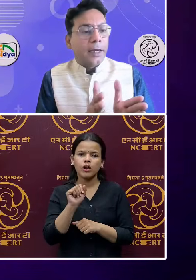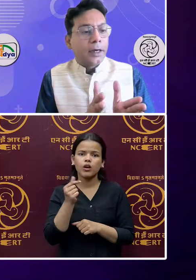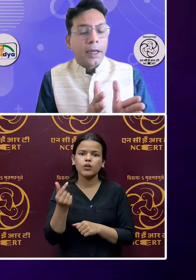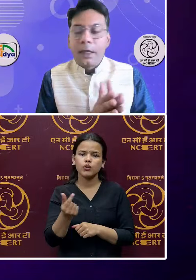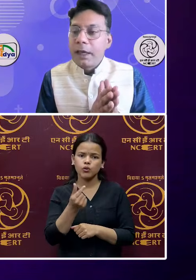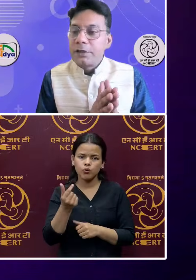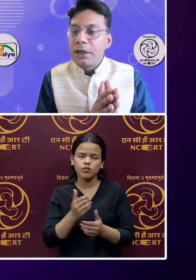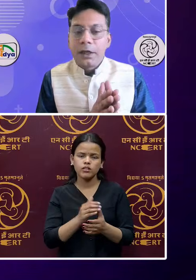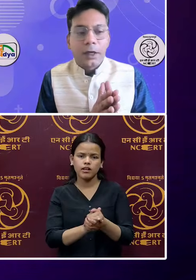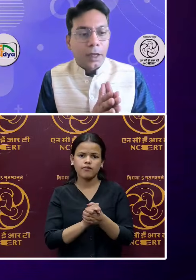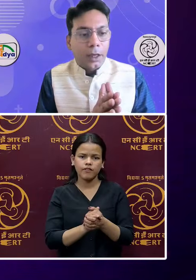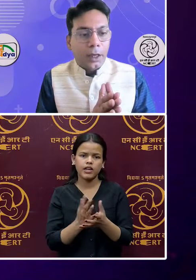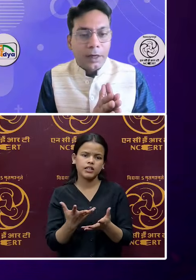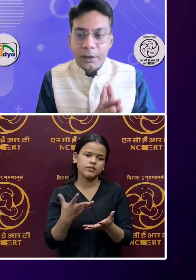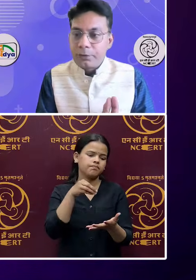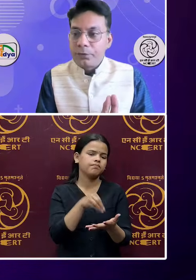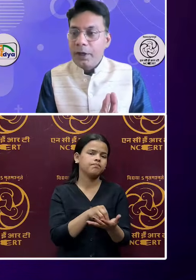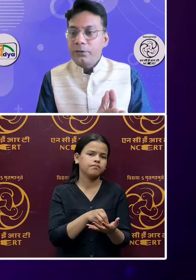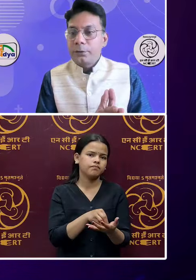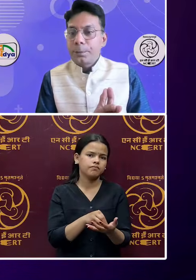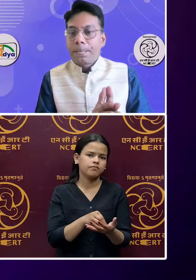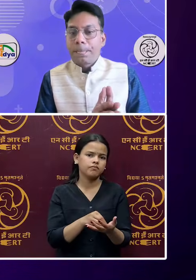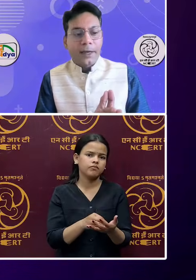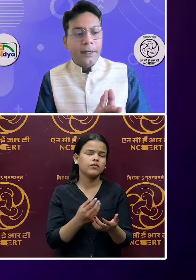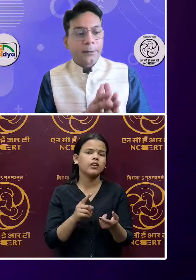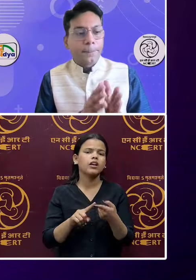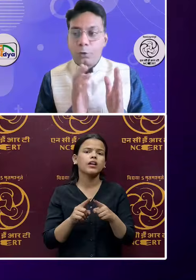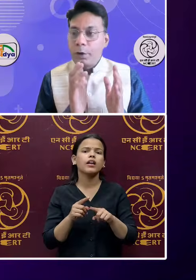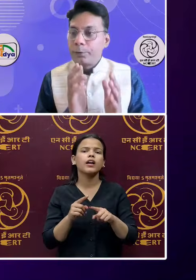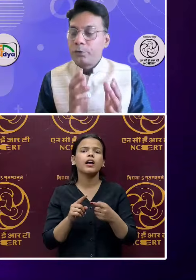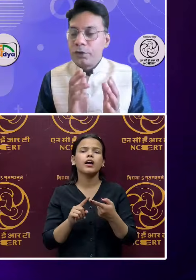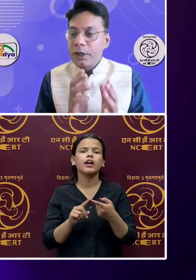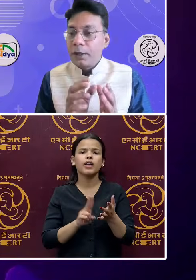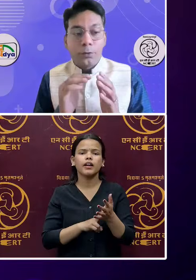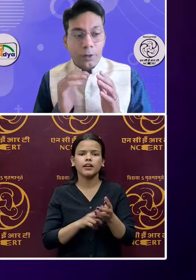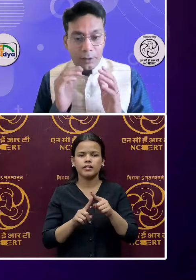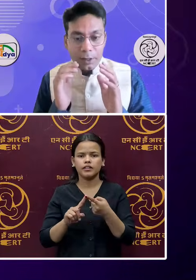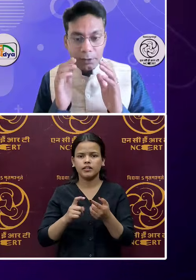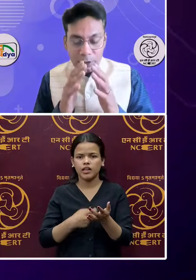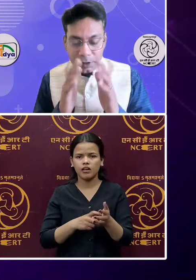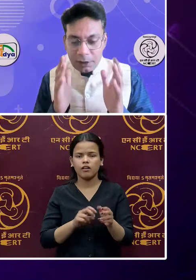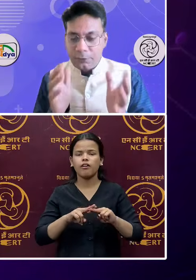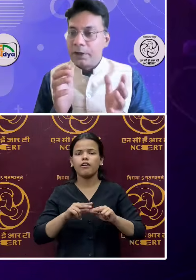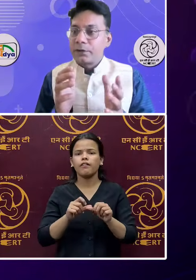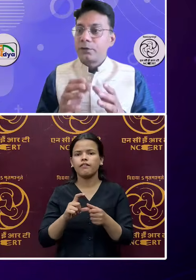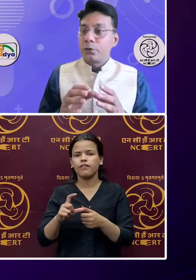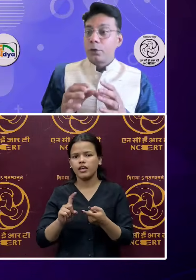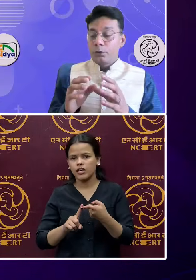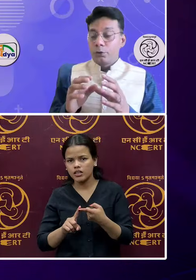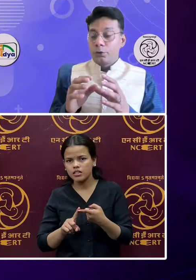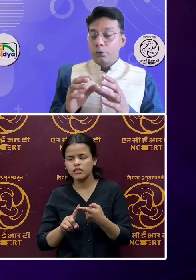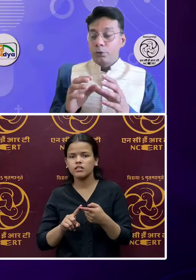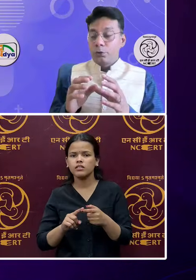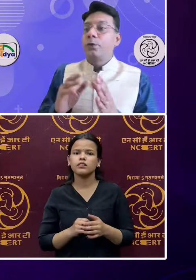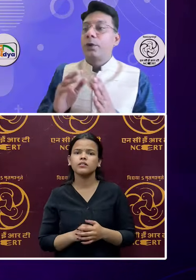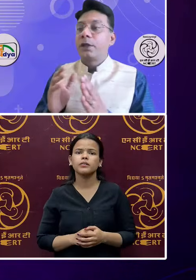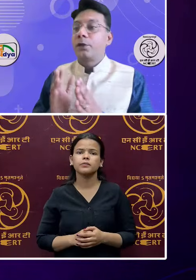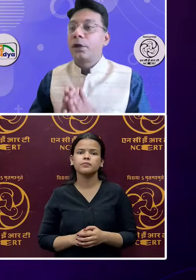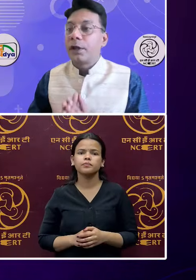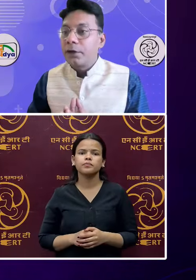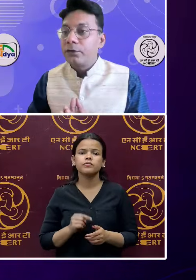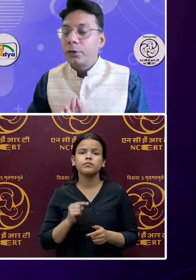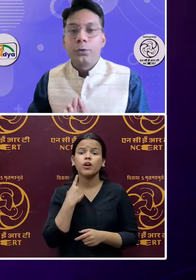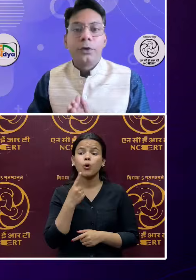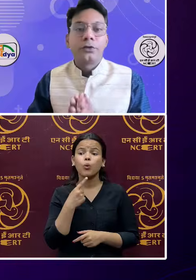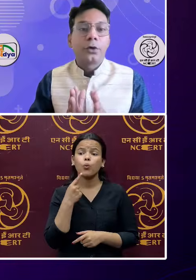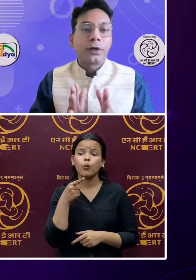user-friendly and engaging interface, correct? You have to see the interface. So you have to see who are